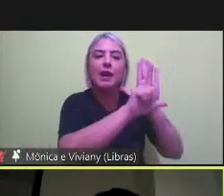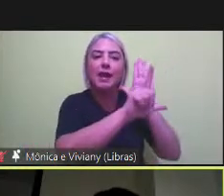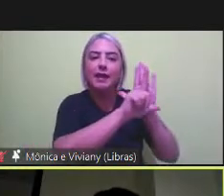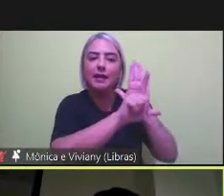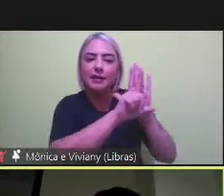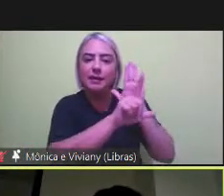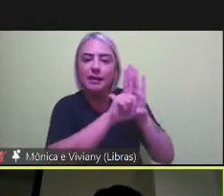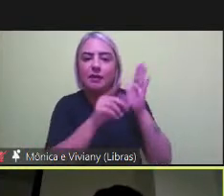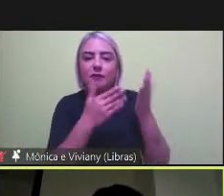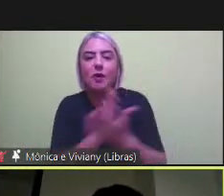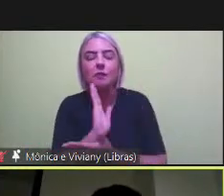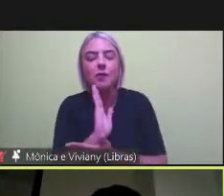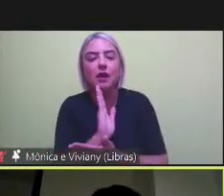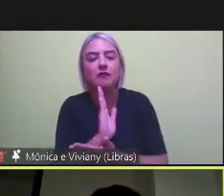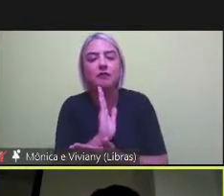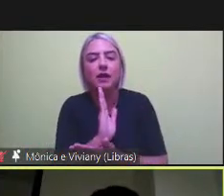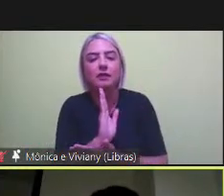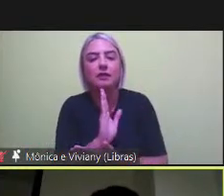Portugal,